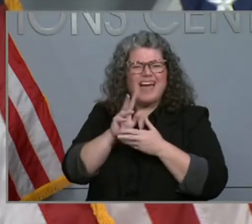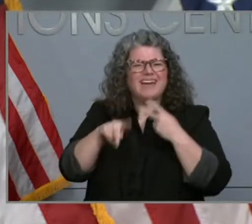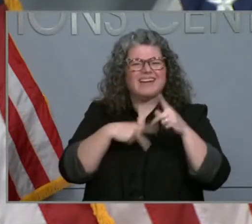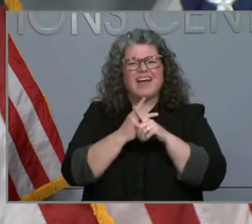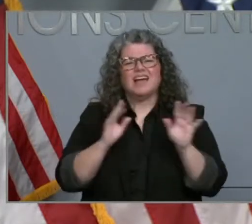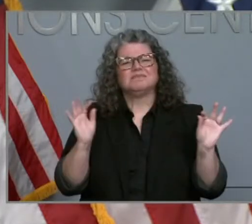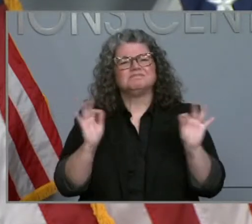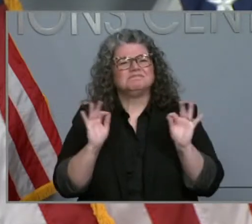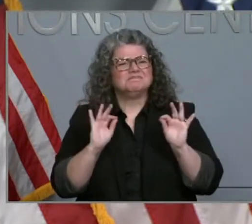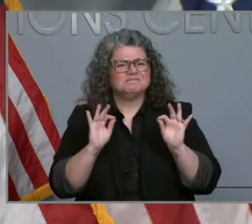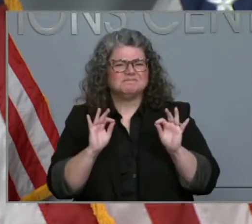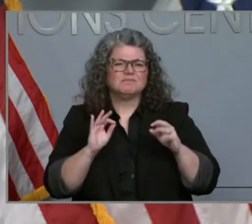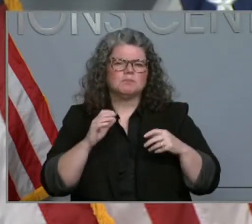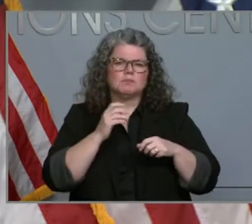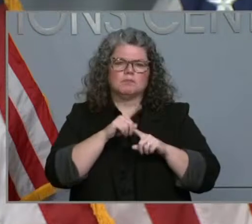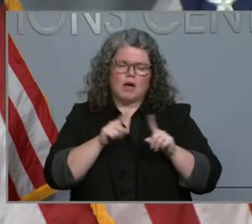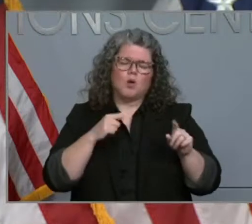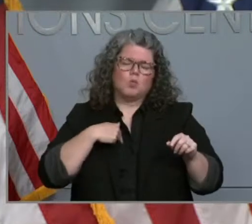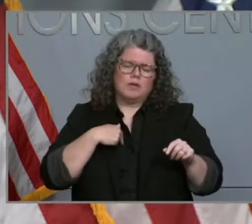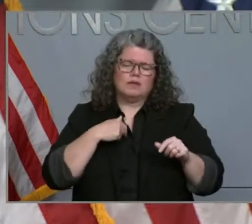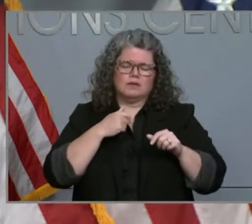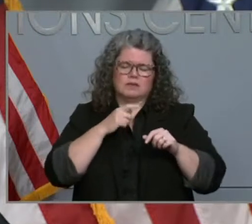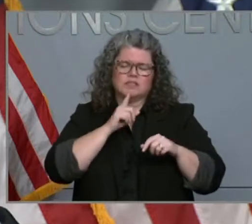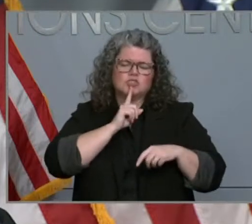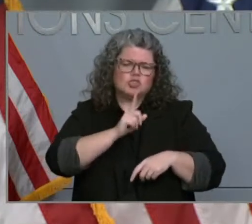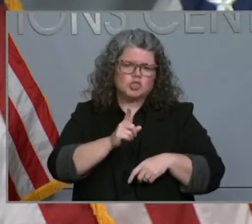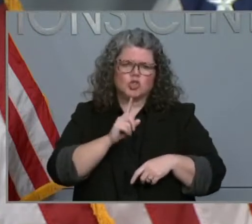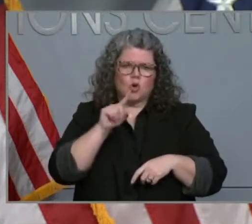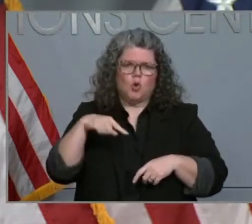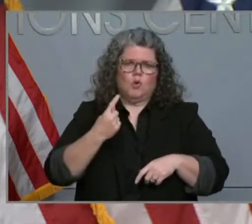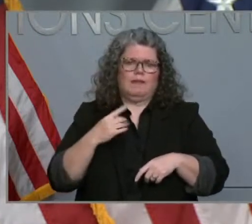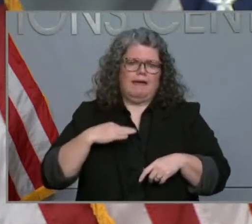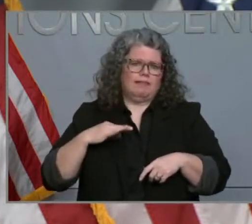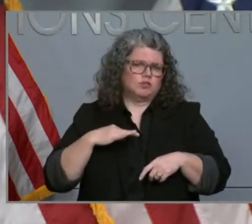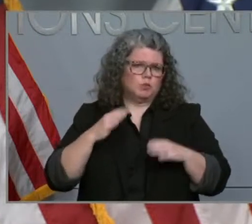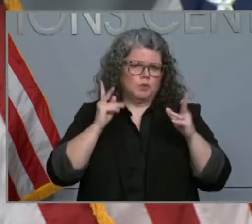that the only eligible voters are casting ballots. Yeah. Sure.